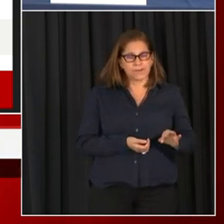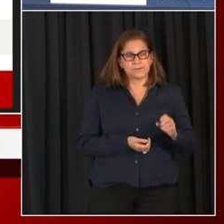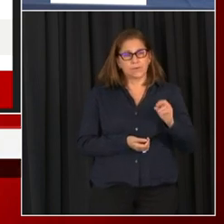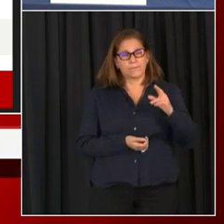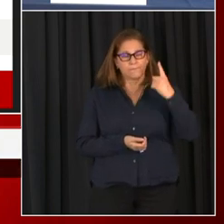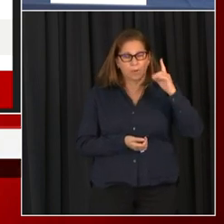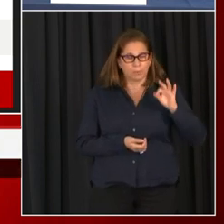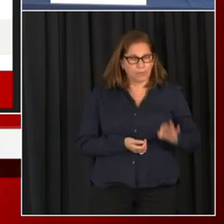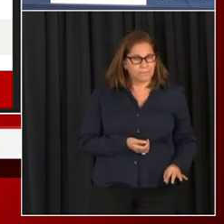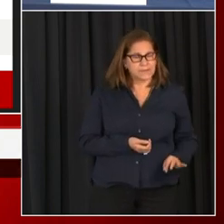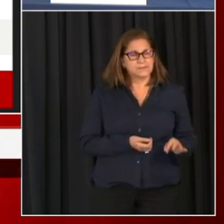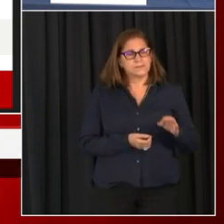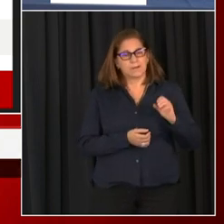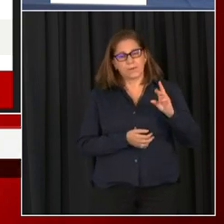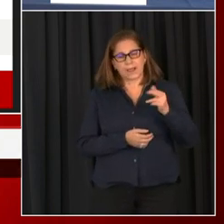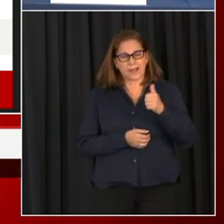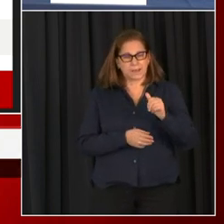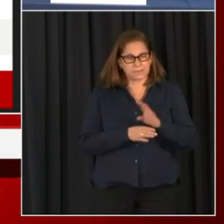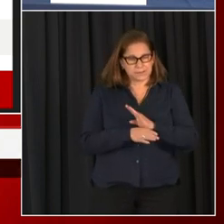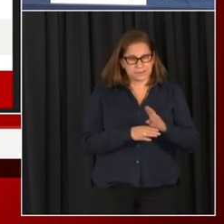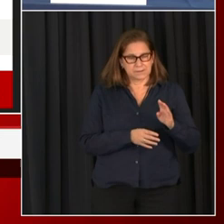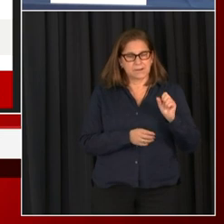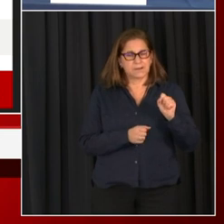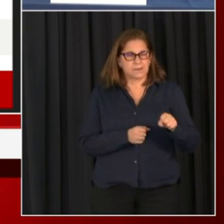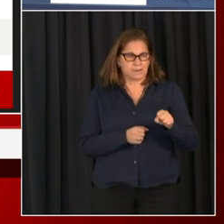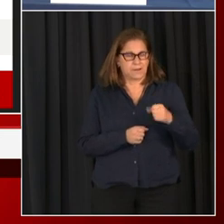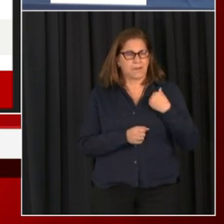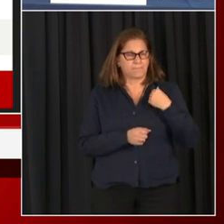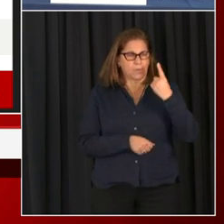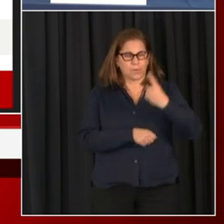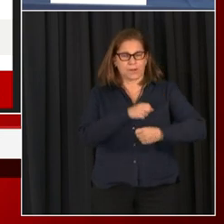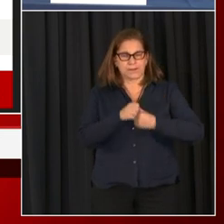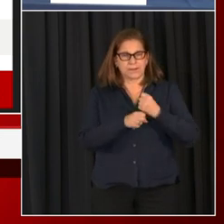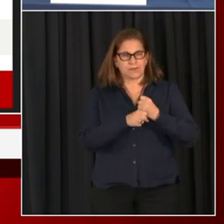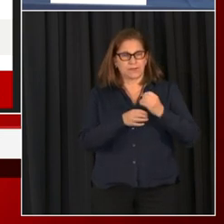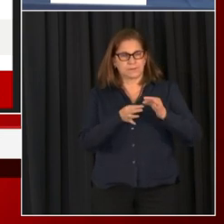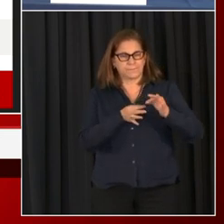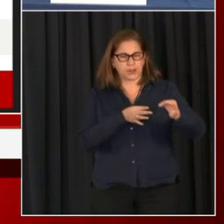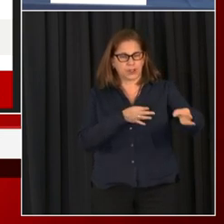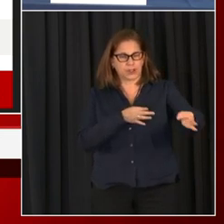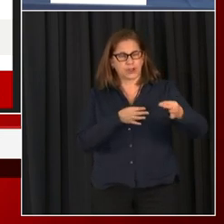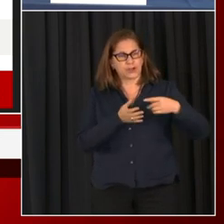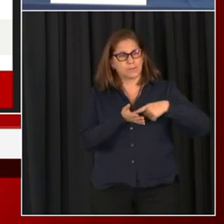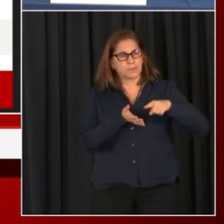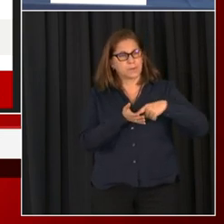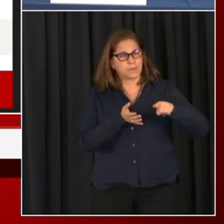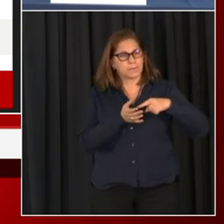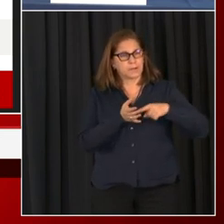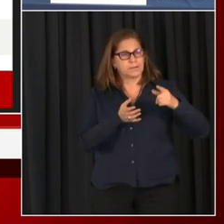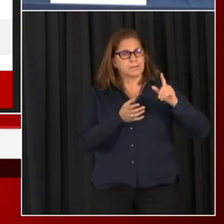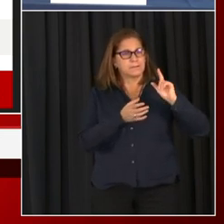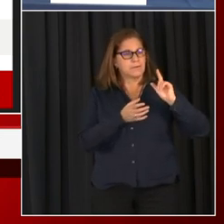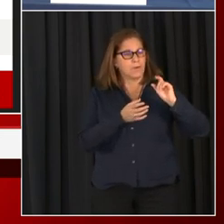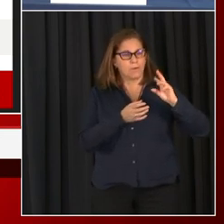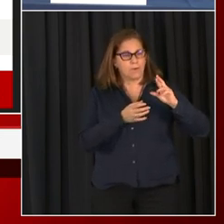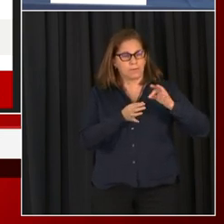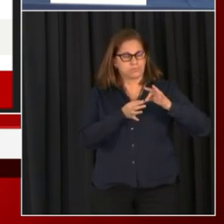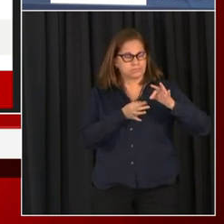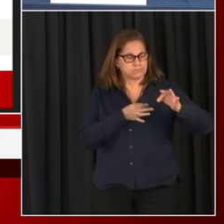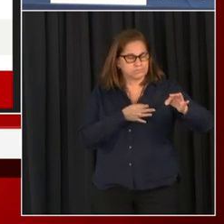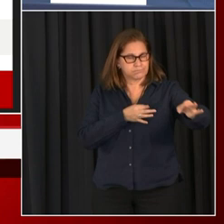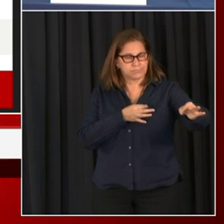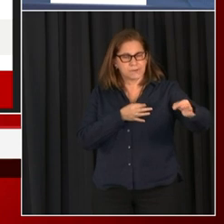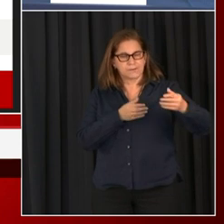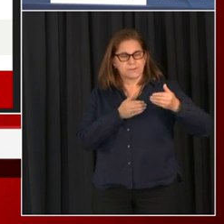have a whole year to pay back owed premiums. No interest and no late